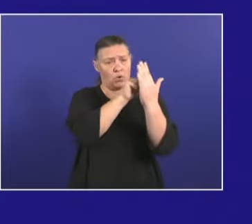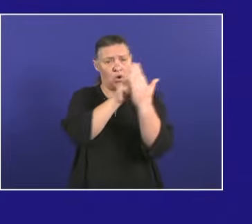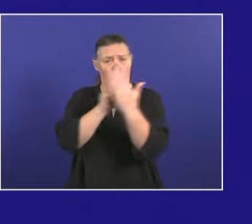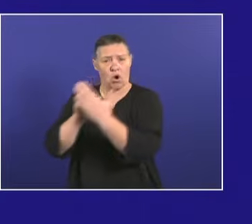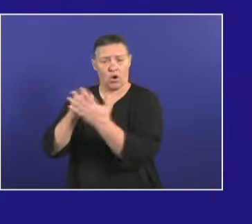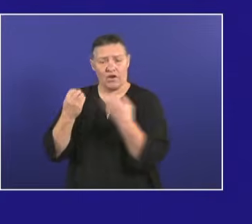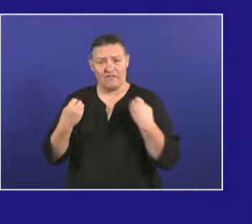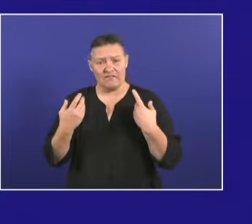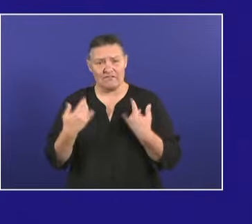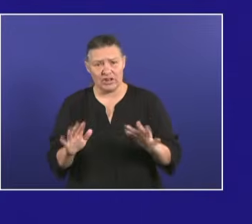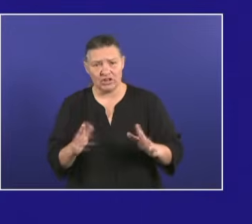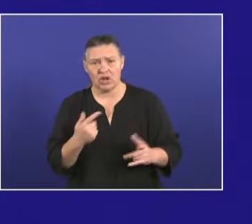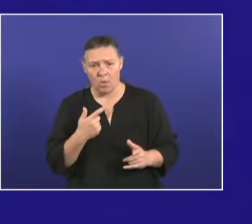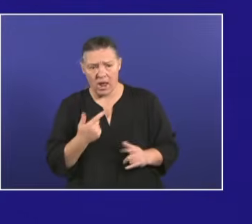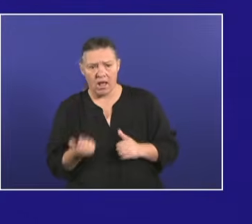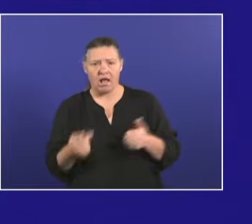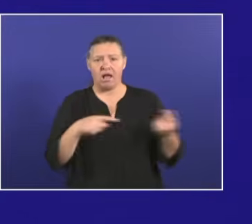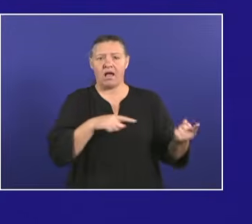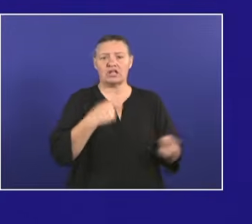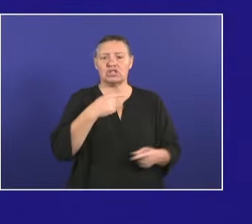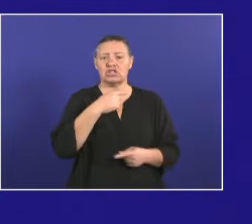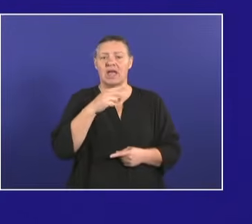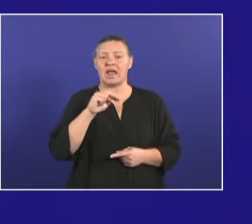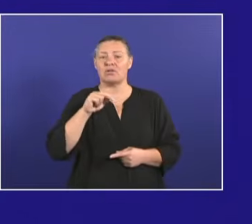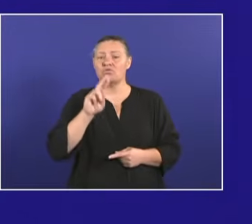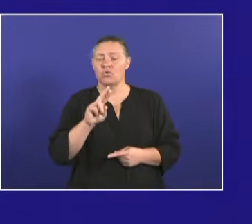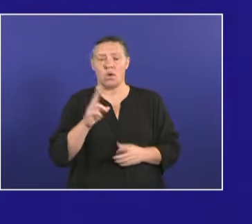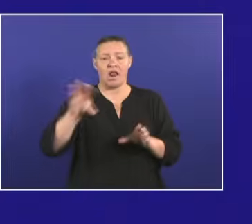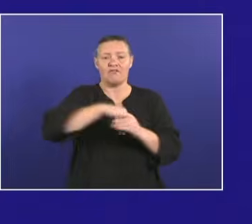gotten the support we needed to be in the GNU. So once again,